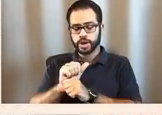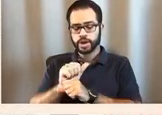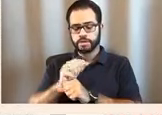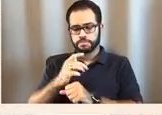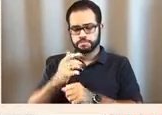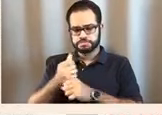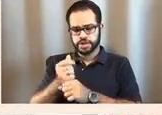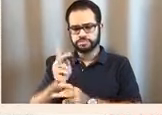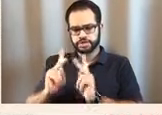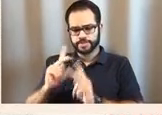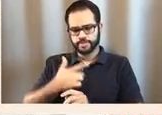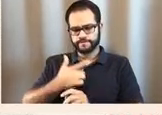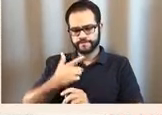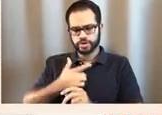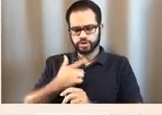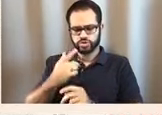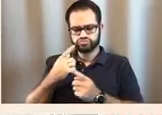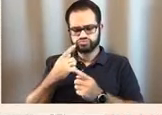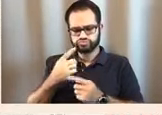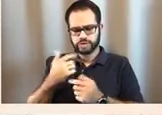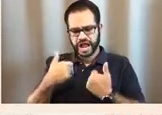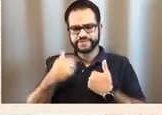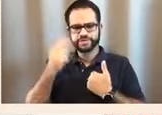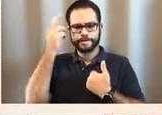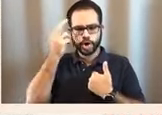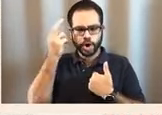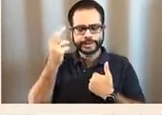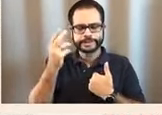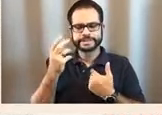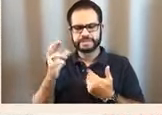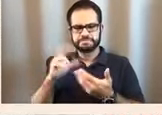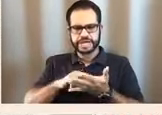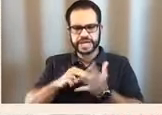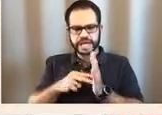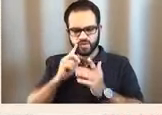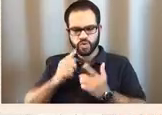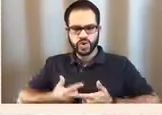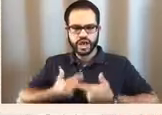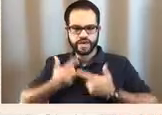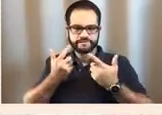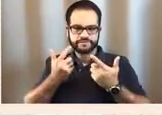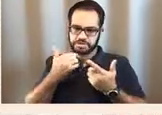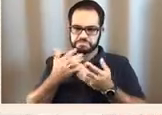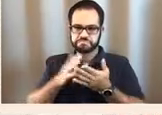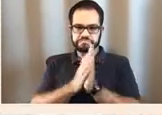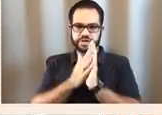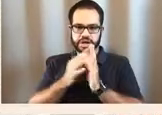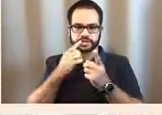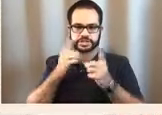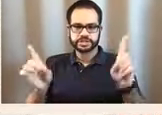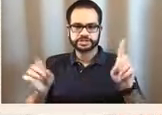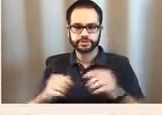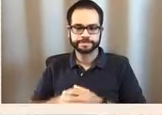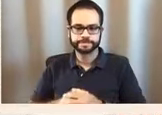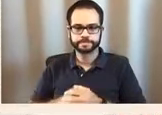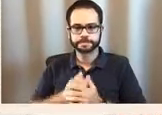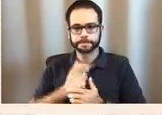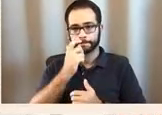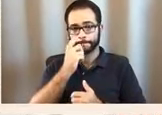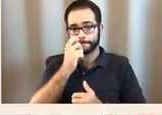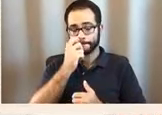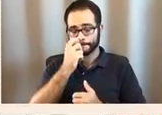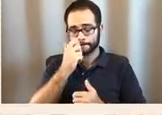in return provides them much success in life. I'd like to read from you a message that we have from